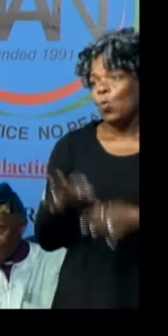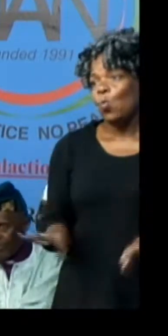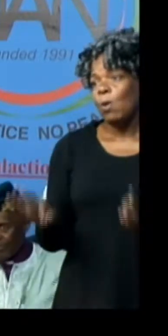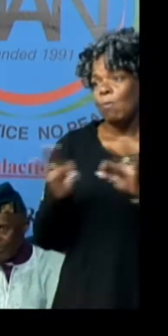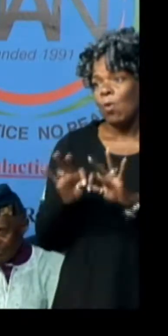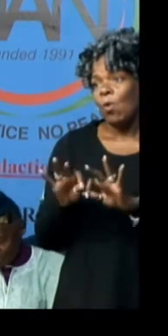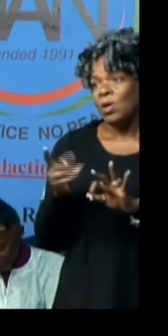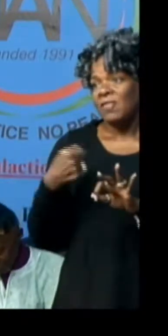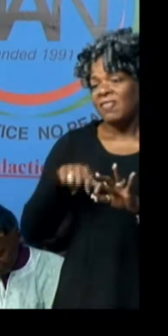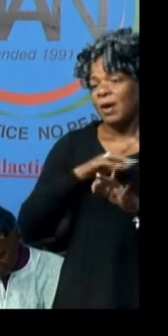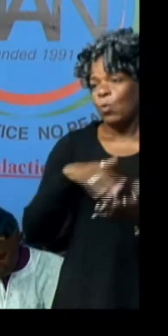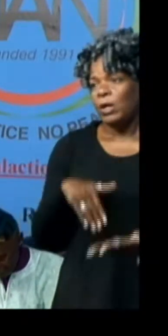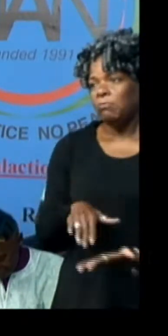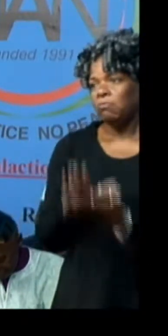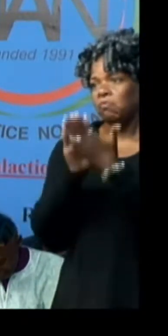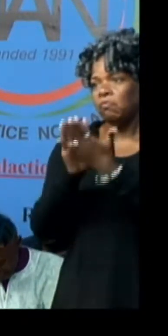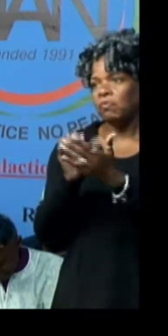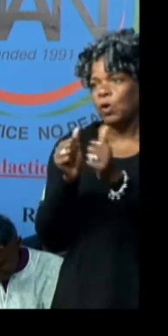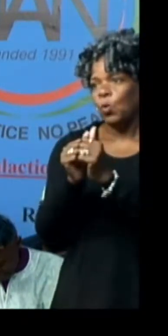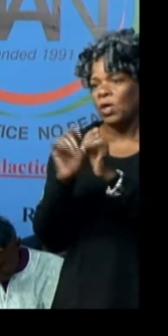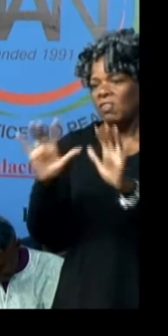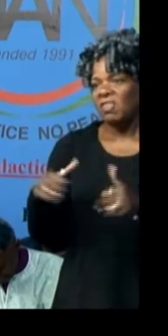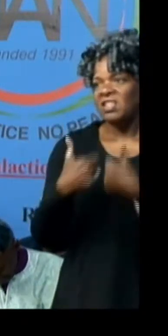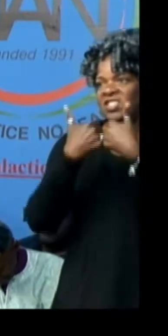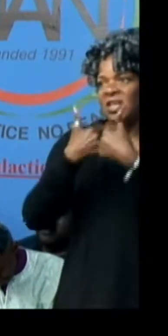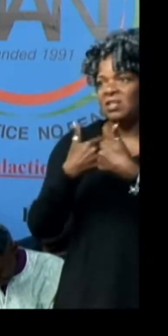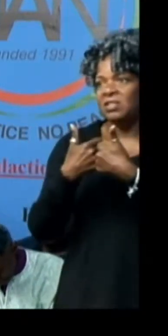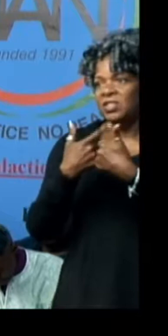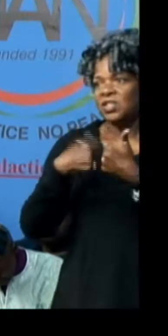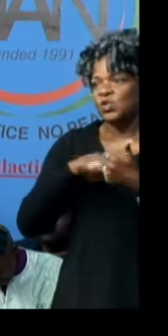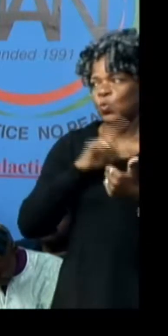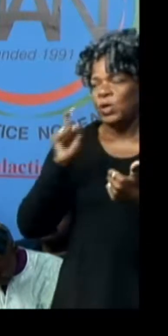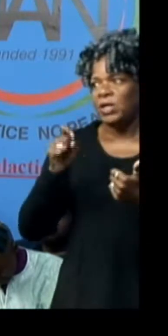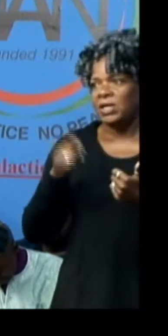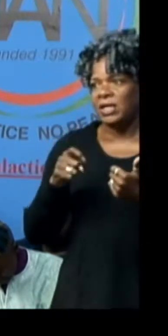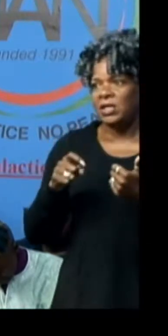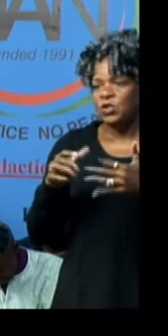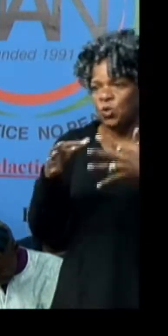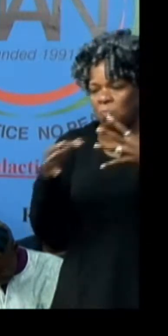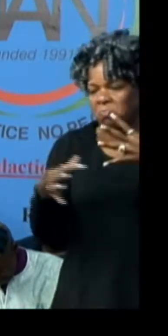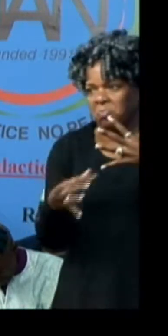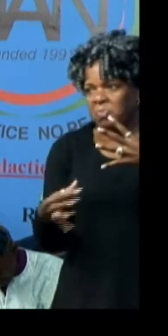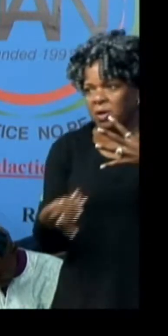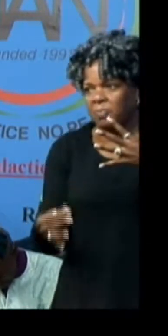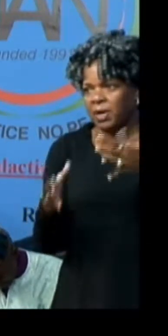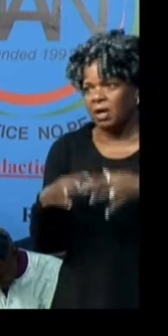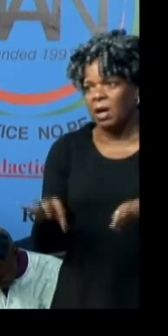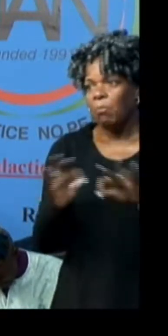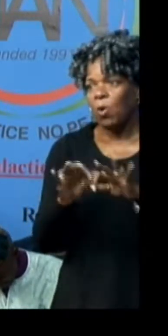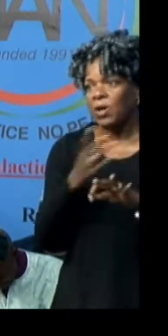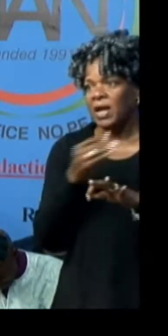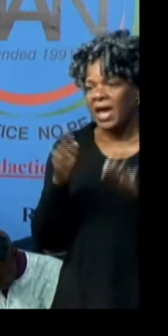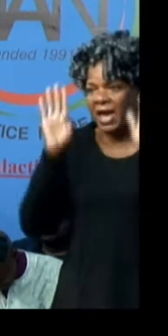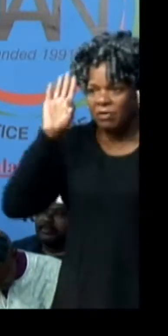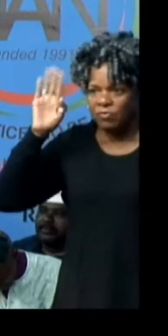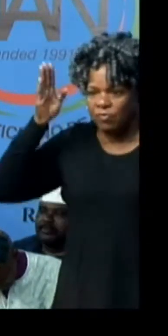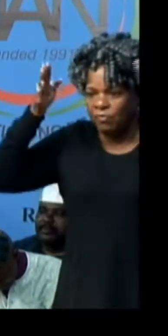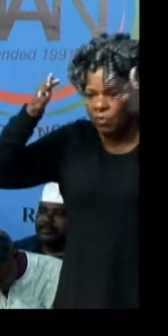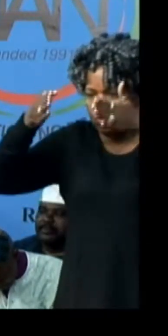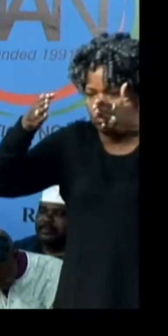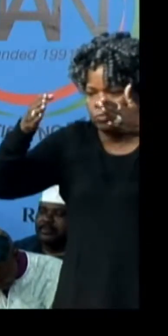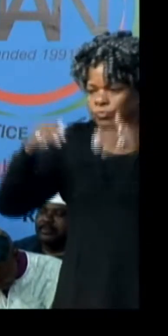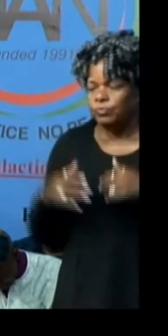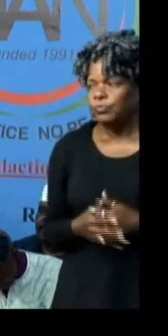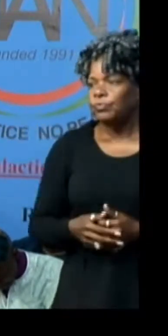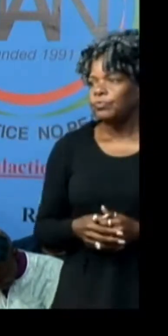we are focused on what is important. And what is important and what is